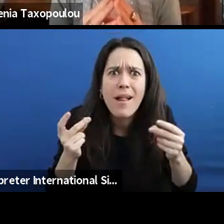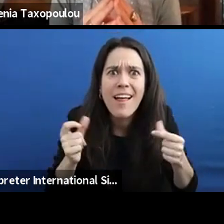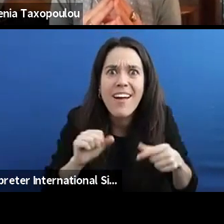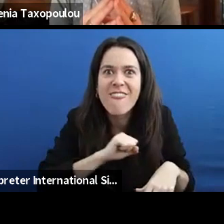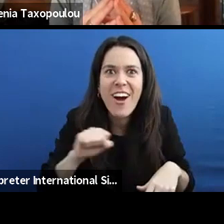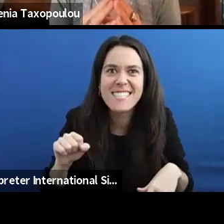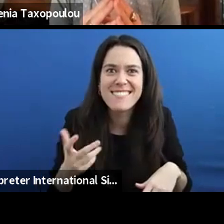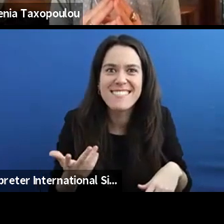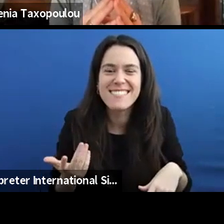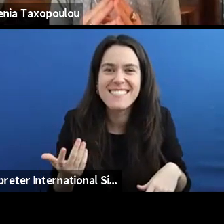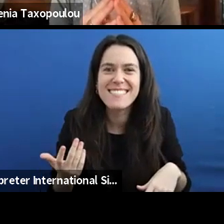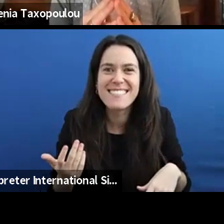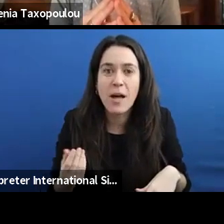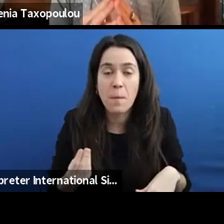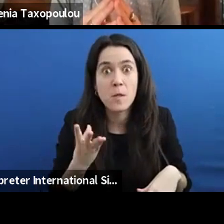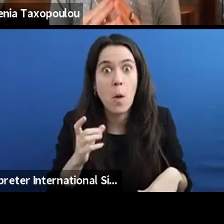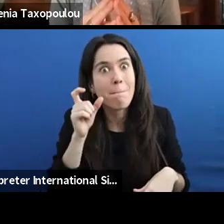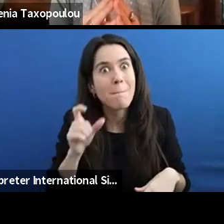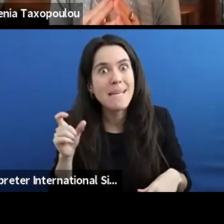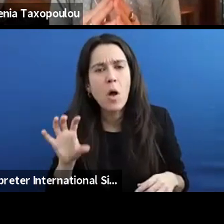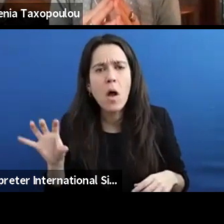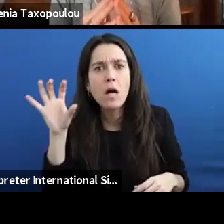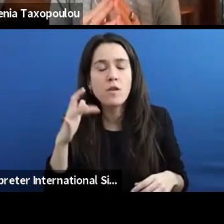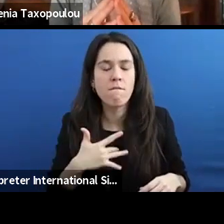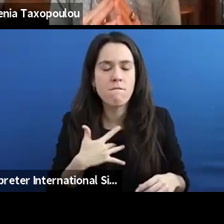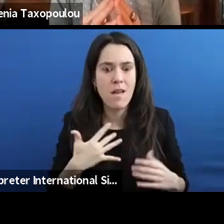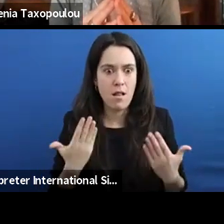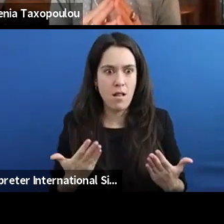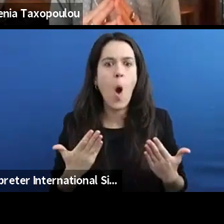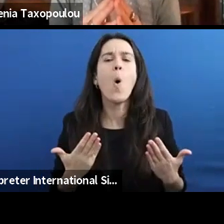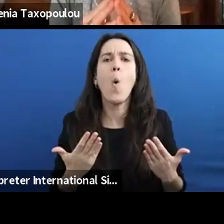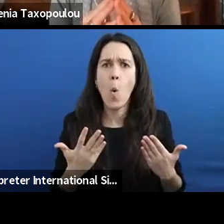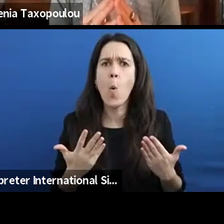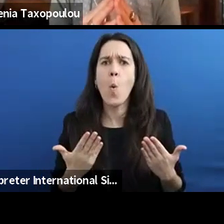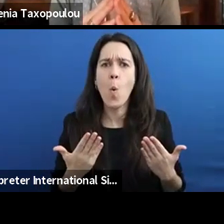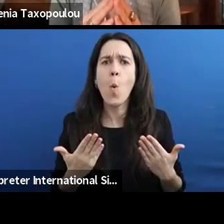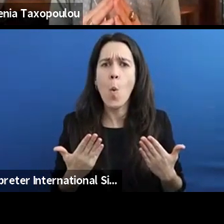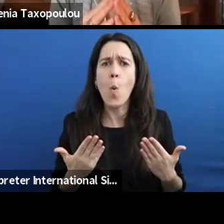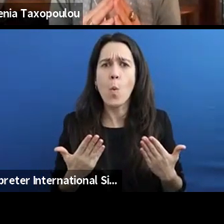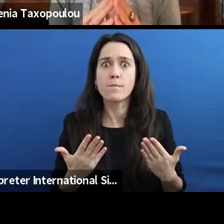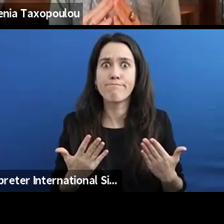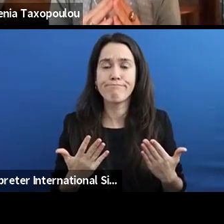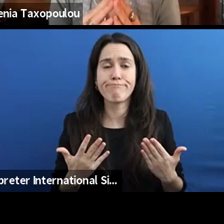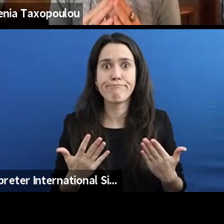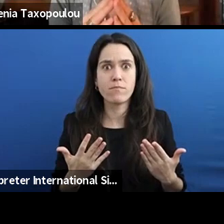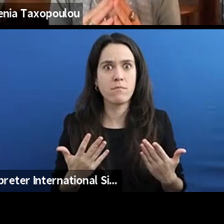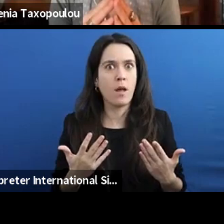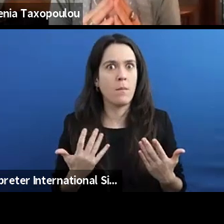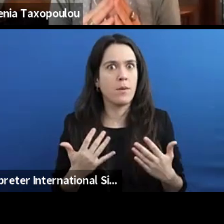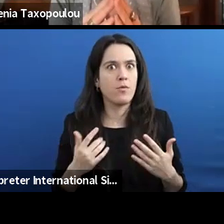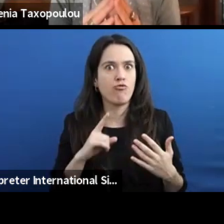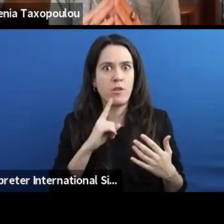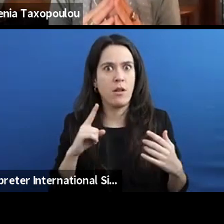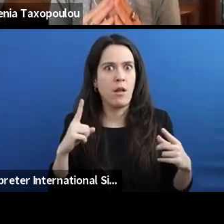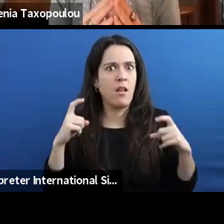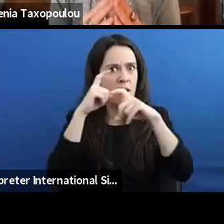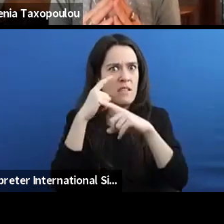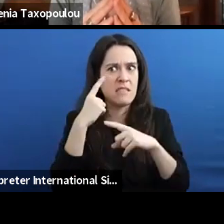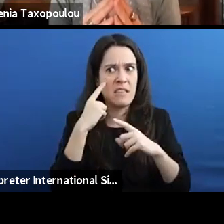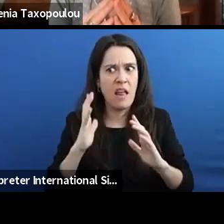for example, they feel it now, and it's a part of very dangerous things. So it's a question of life or